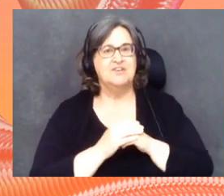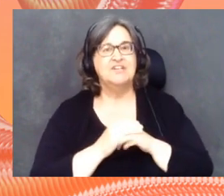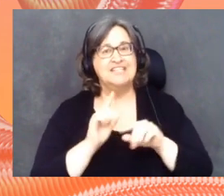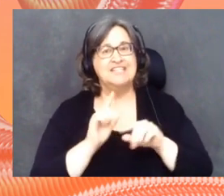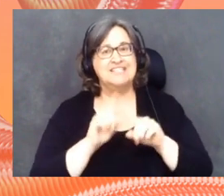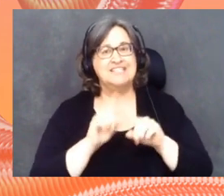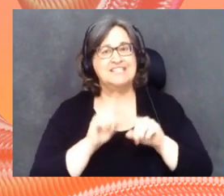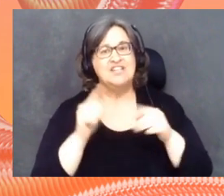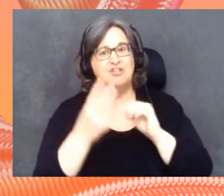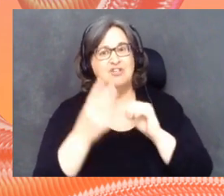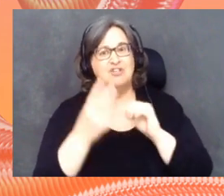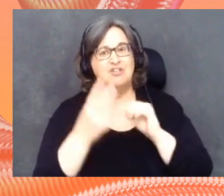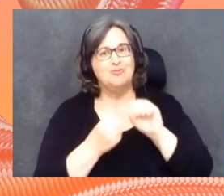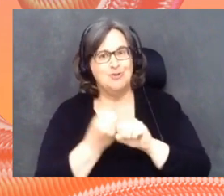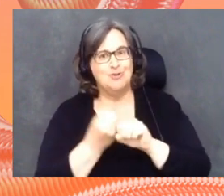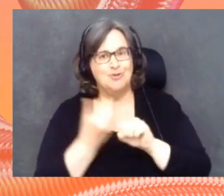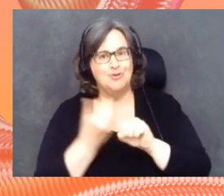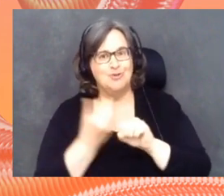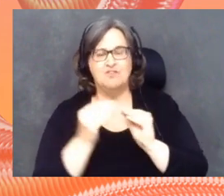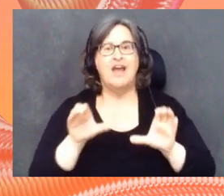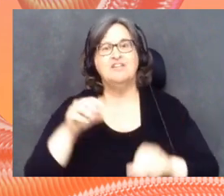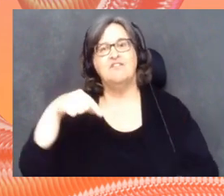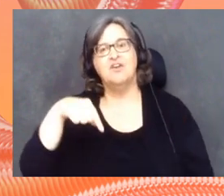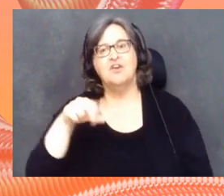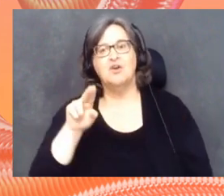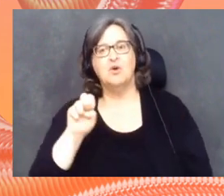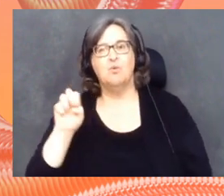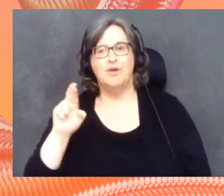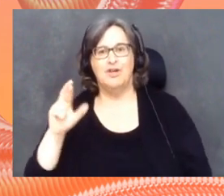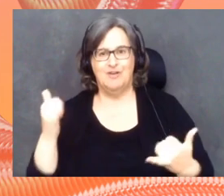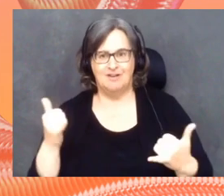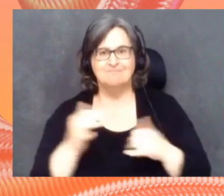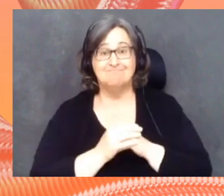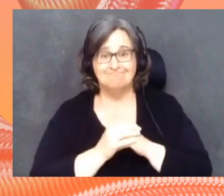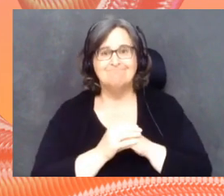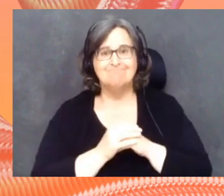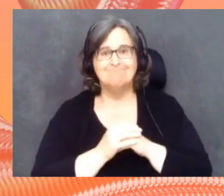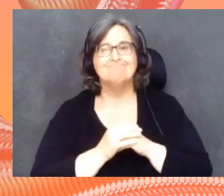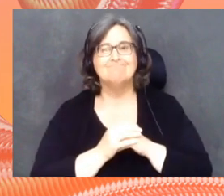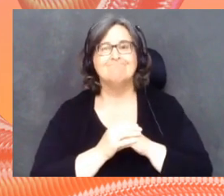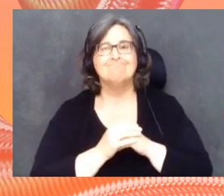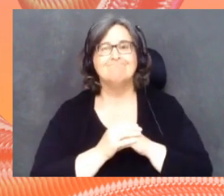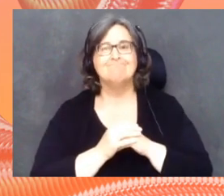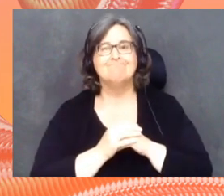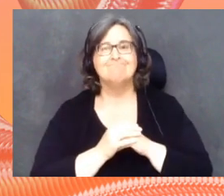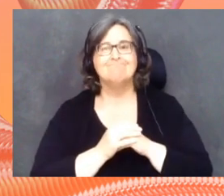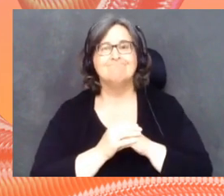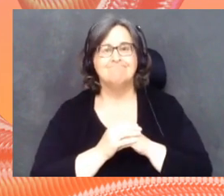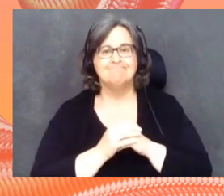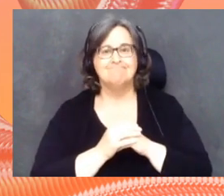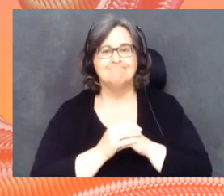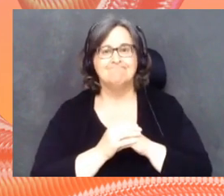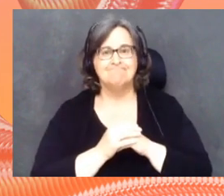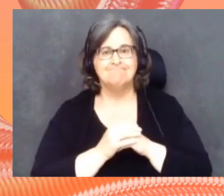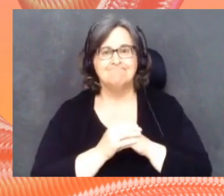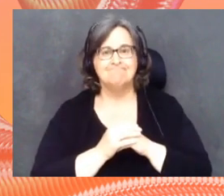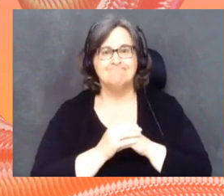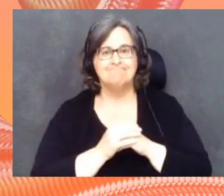all very, very actively queer now, at least on this. And I wanted to name that,